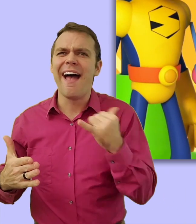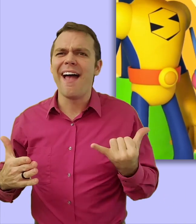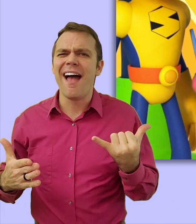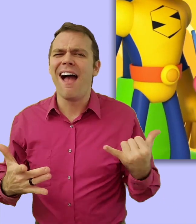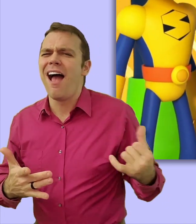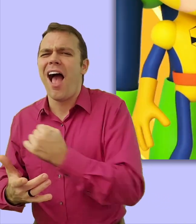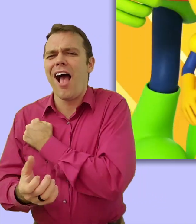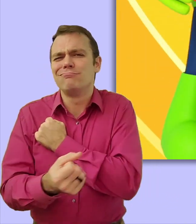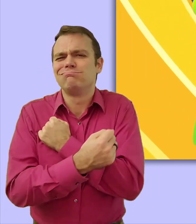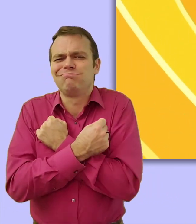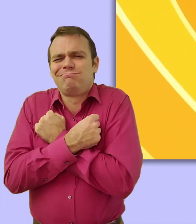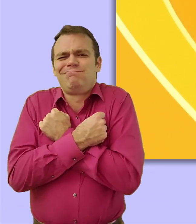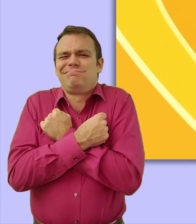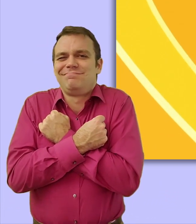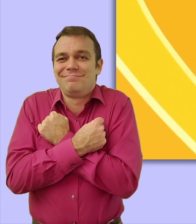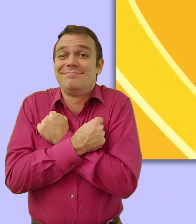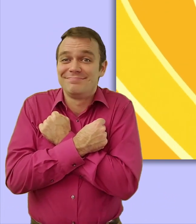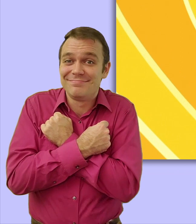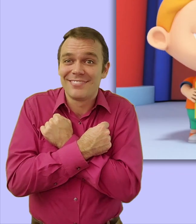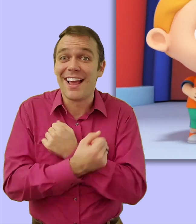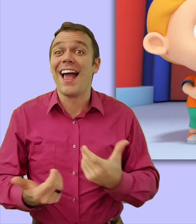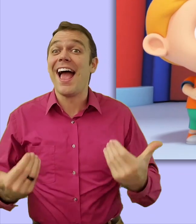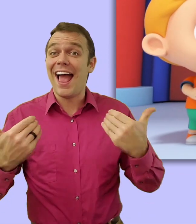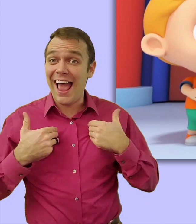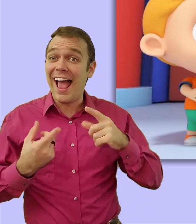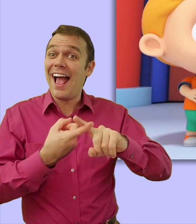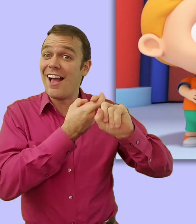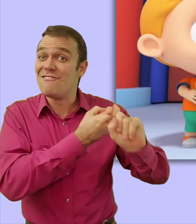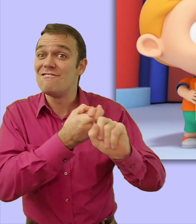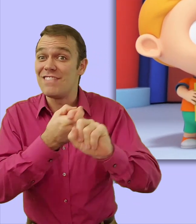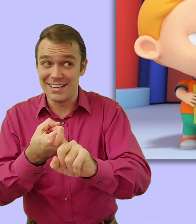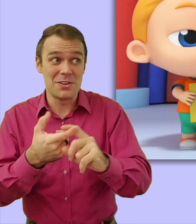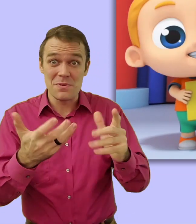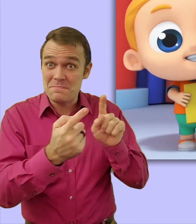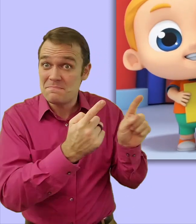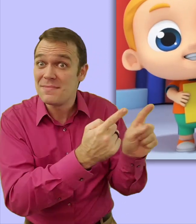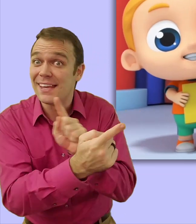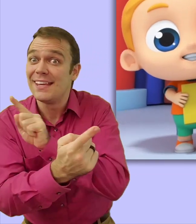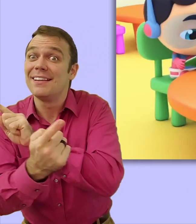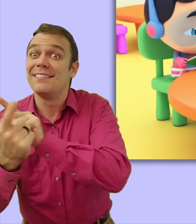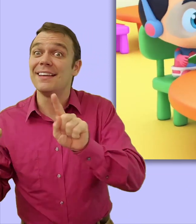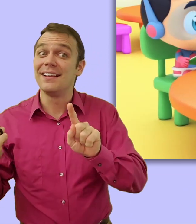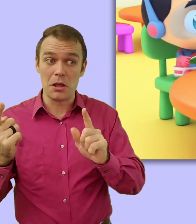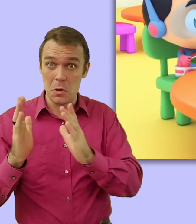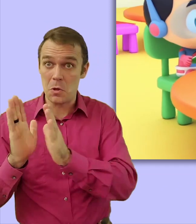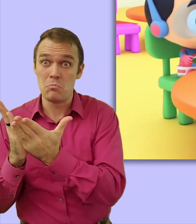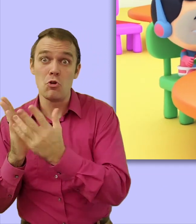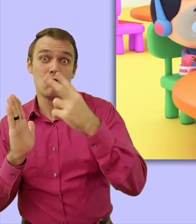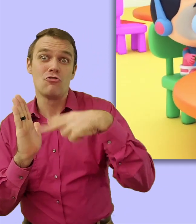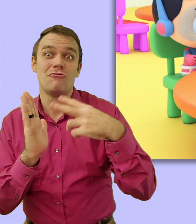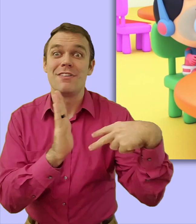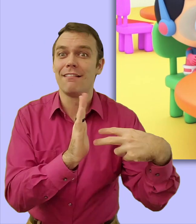feels just like a great big hug. I've got friends you want to meet, books to